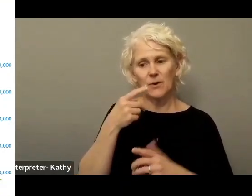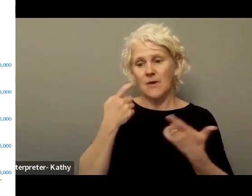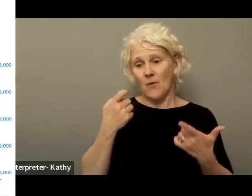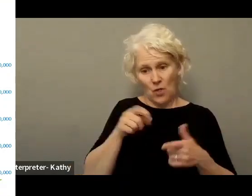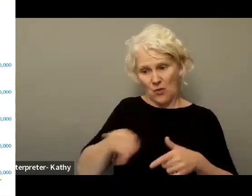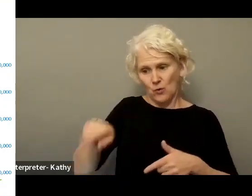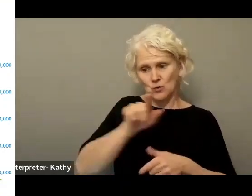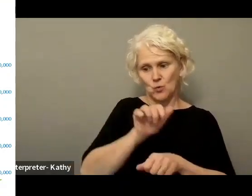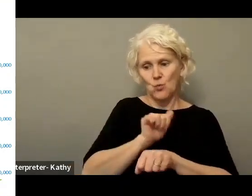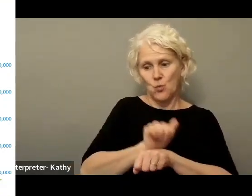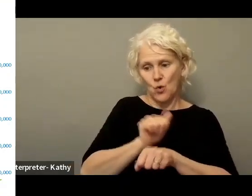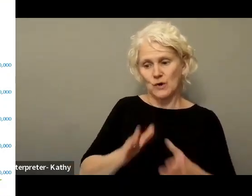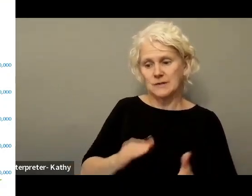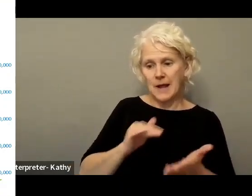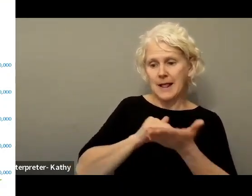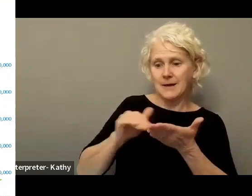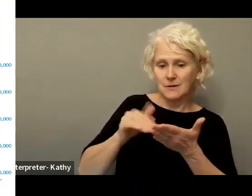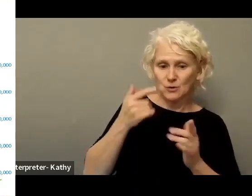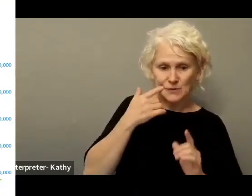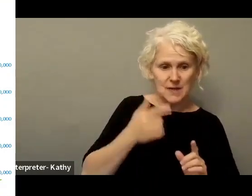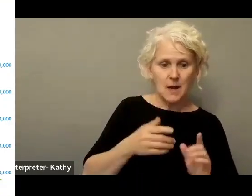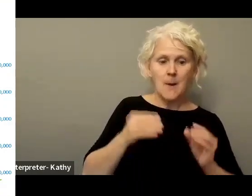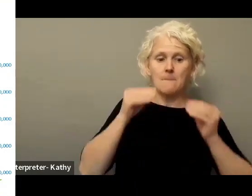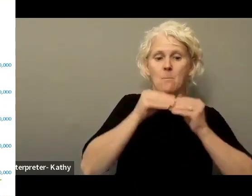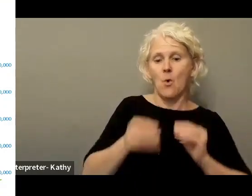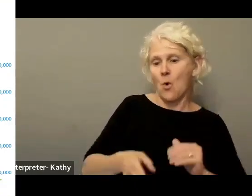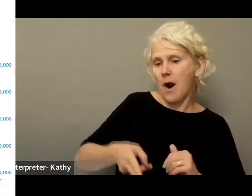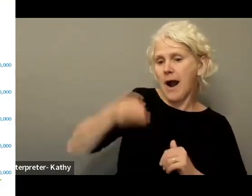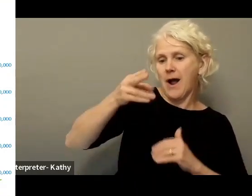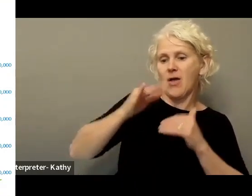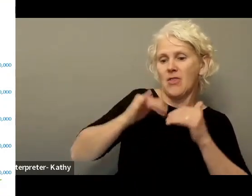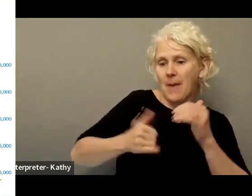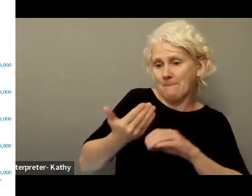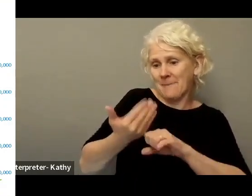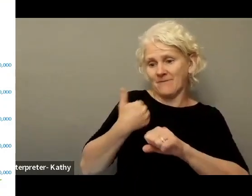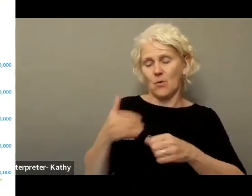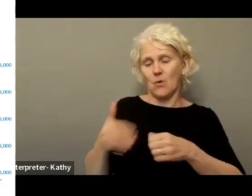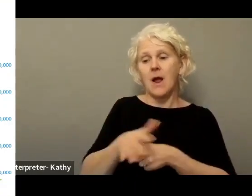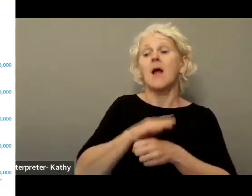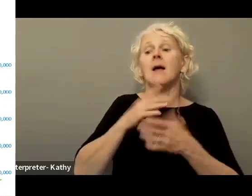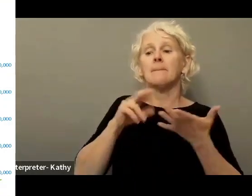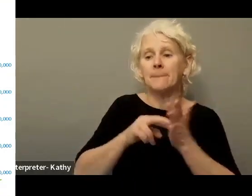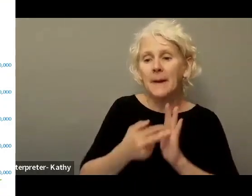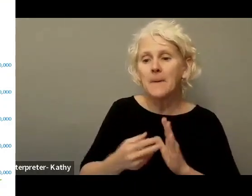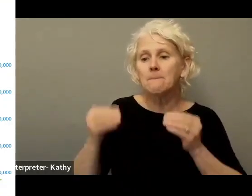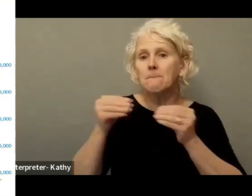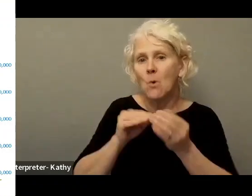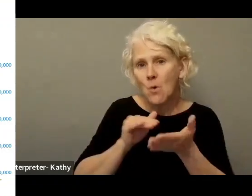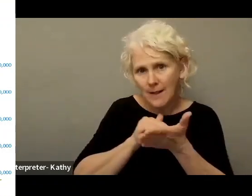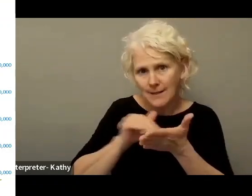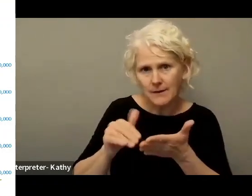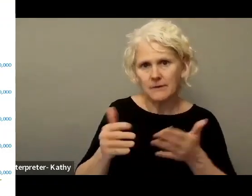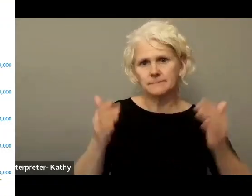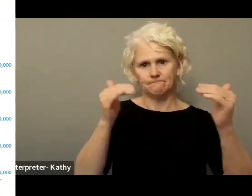see it's higher highs and higher lows than before the pandemic. So there's more layoffs. All right, next slide.